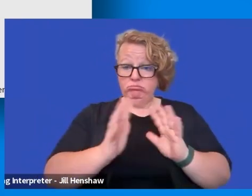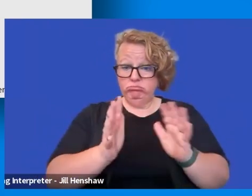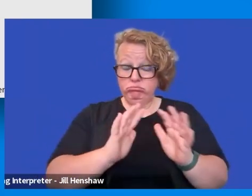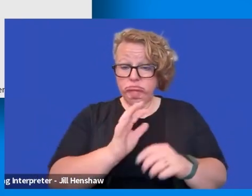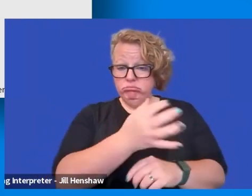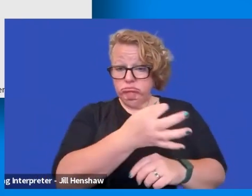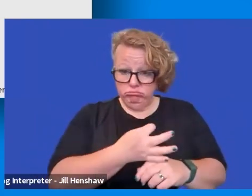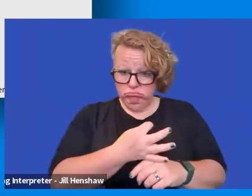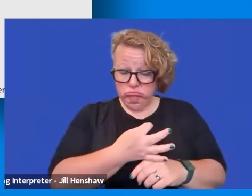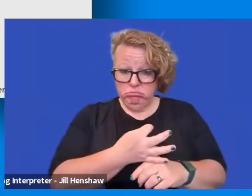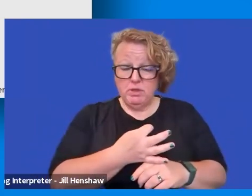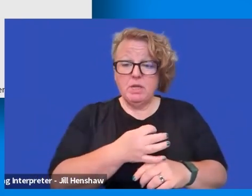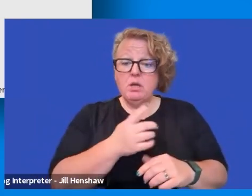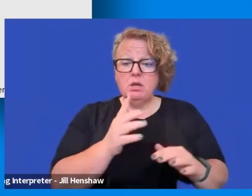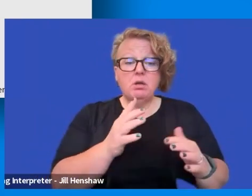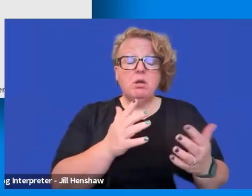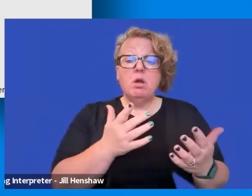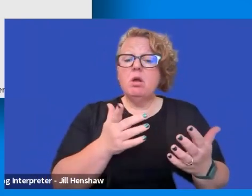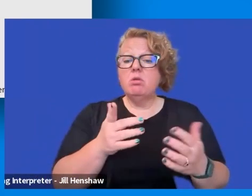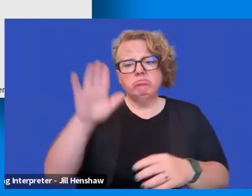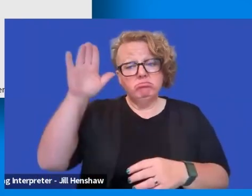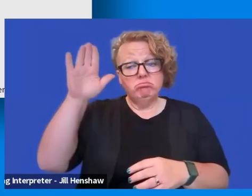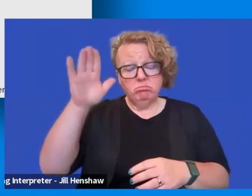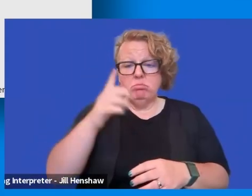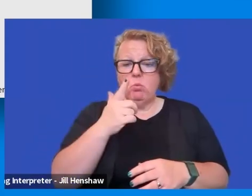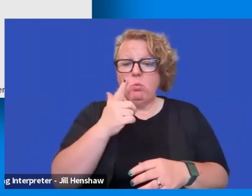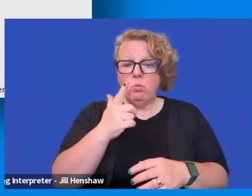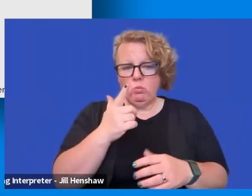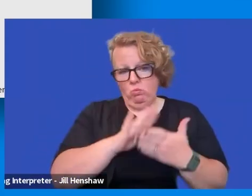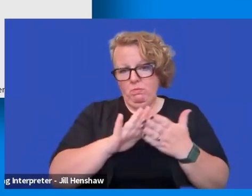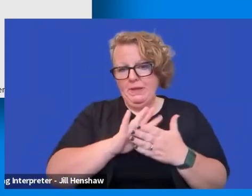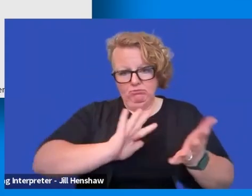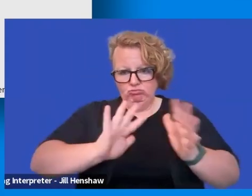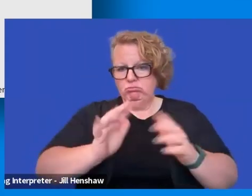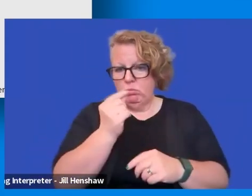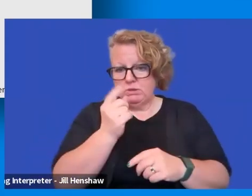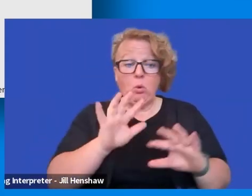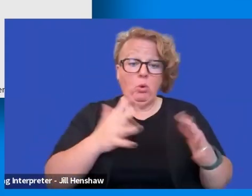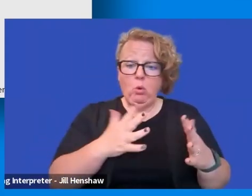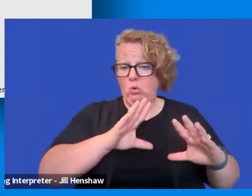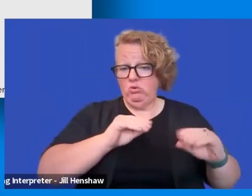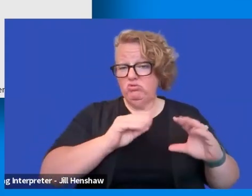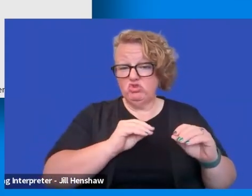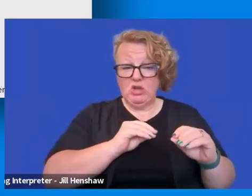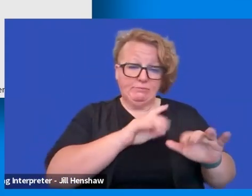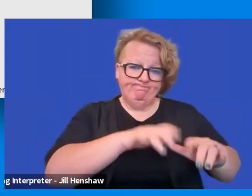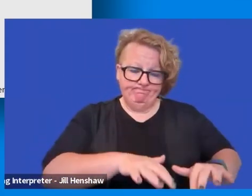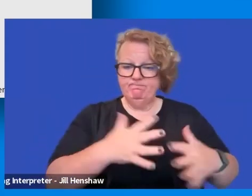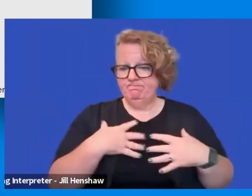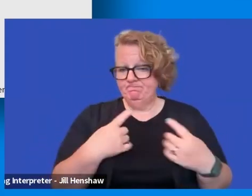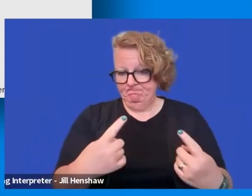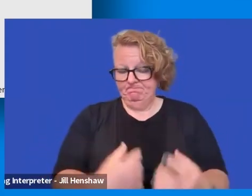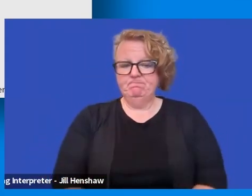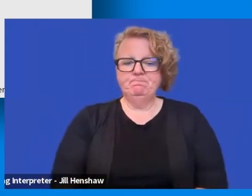use the online facility, you can just raise your hand and we will allow you to sign your question and then hear that back through our